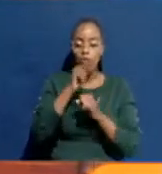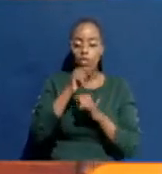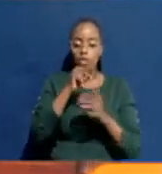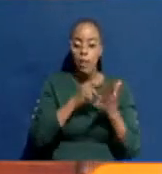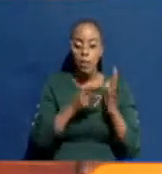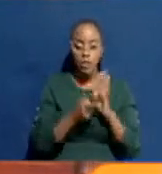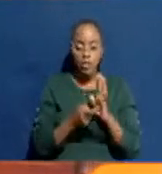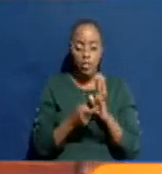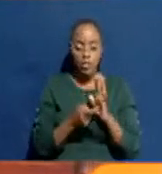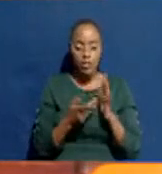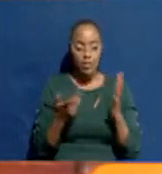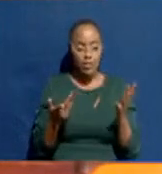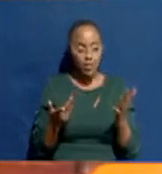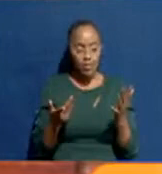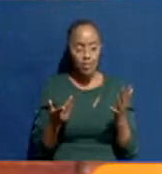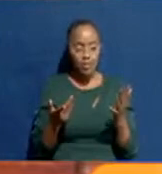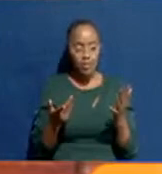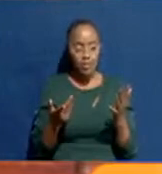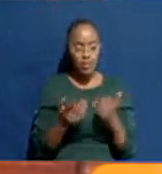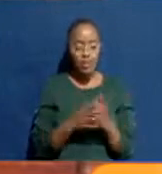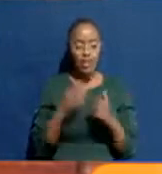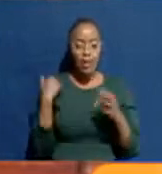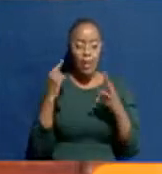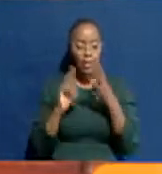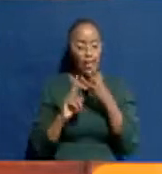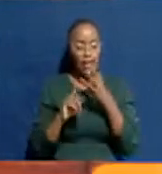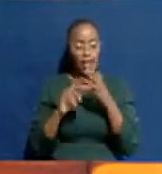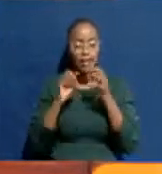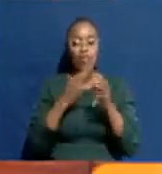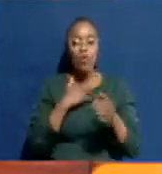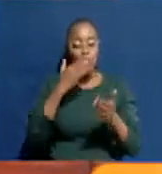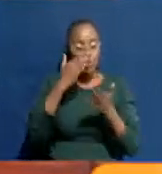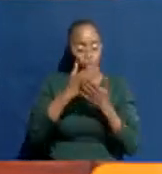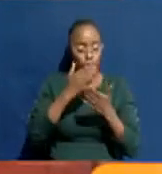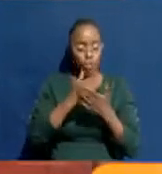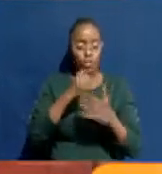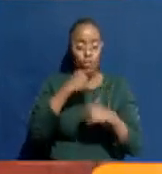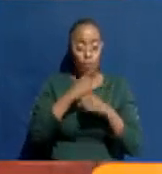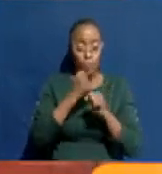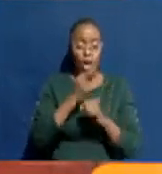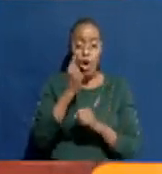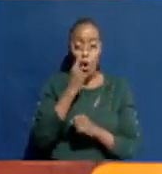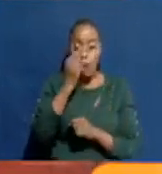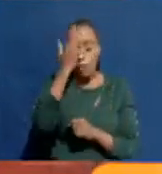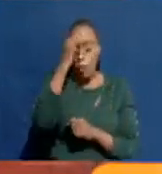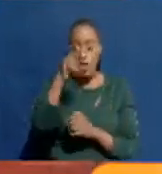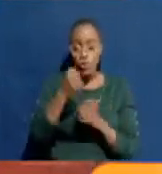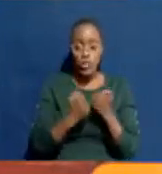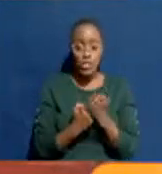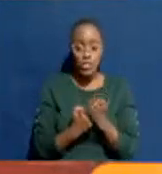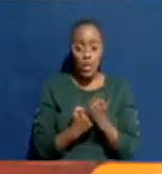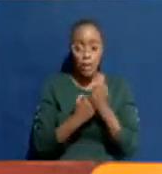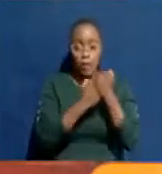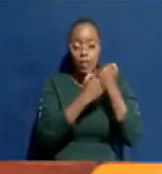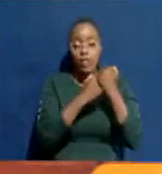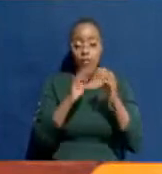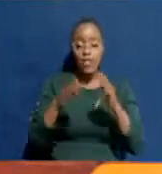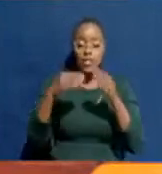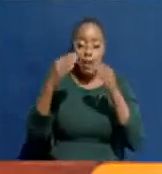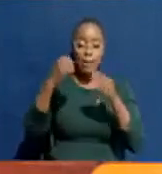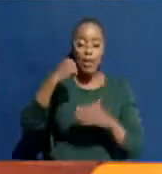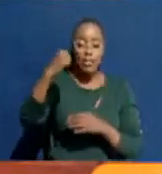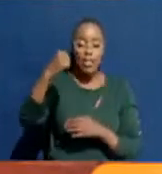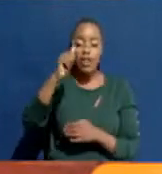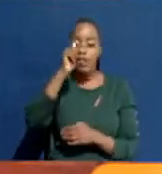way that you know. And thirdly, if you want to really create homes, why don't you support the supply side